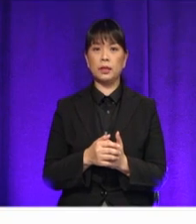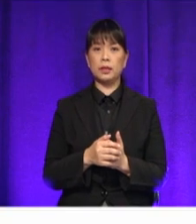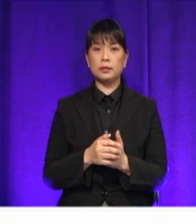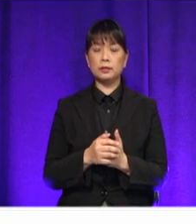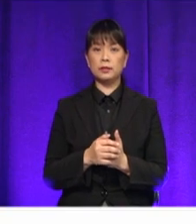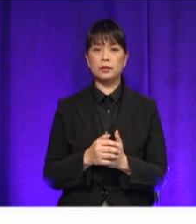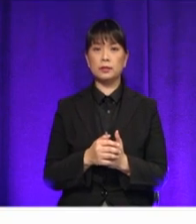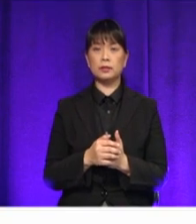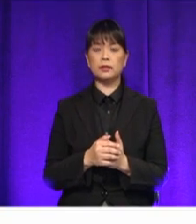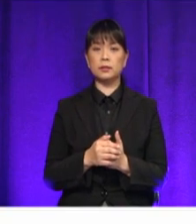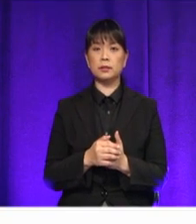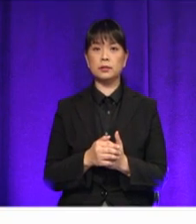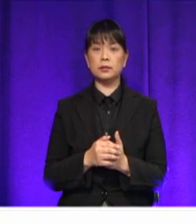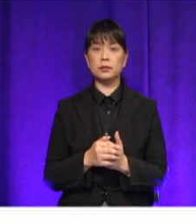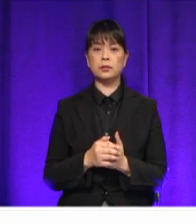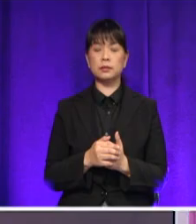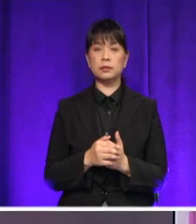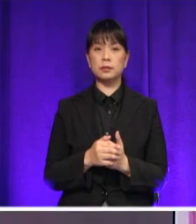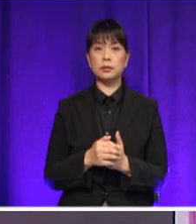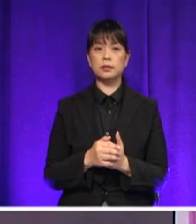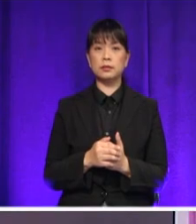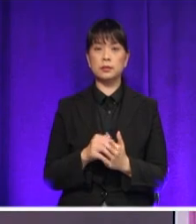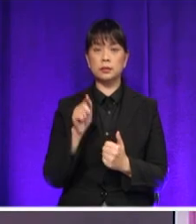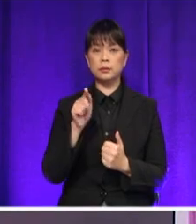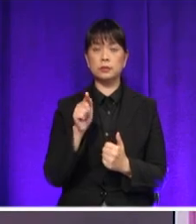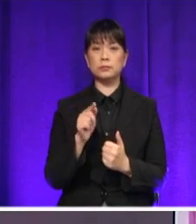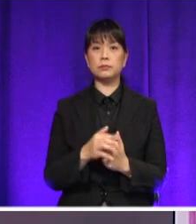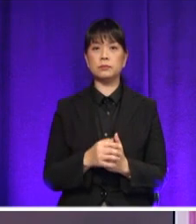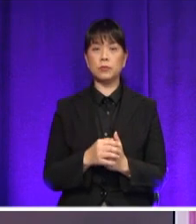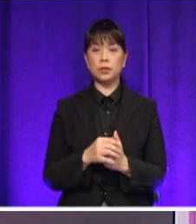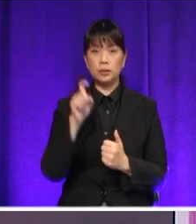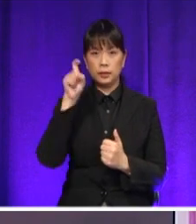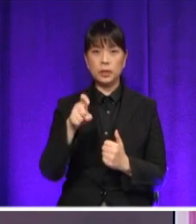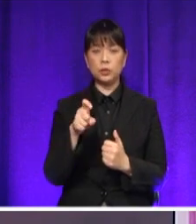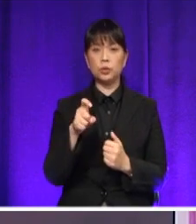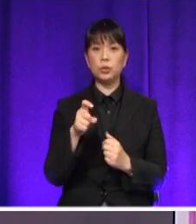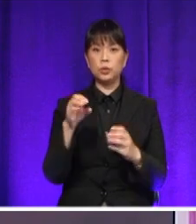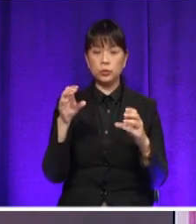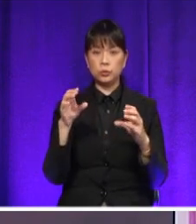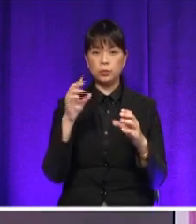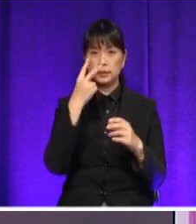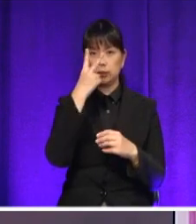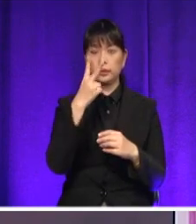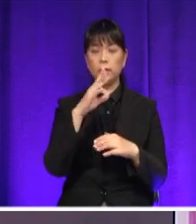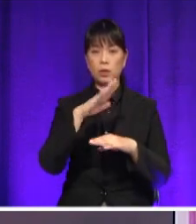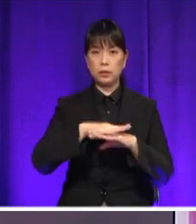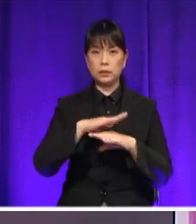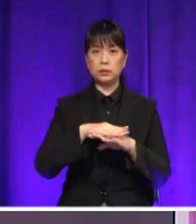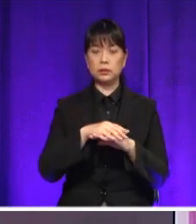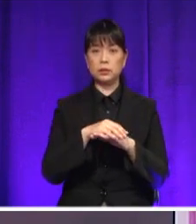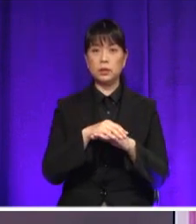You were spot on the word cooperation, because in the speaking exam,